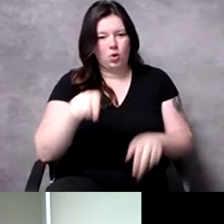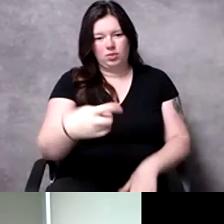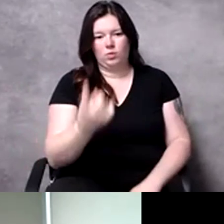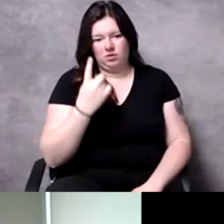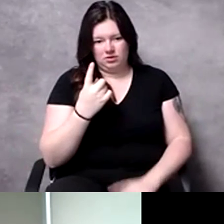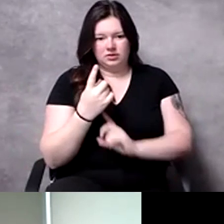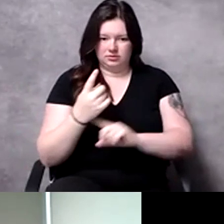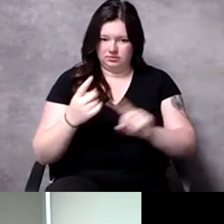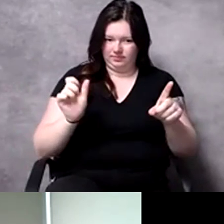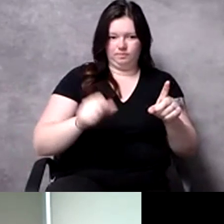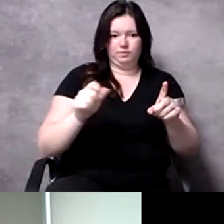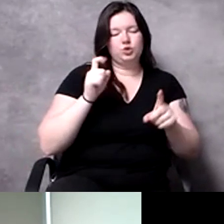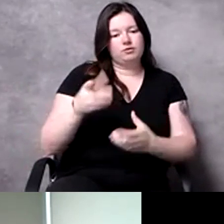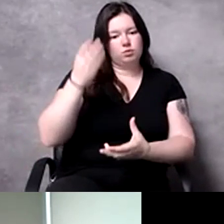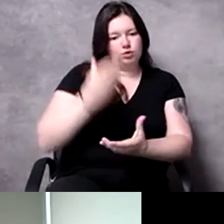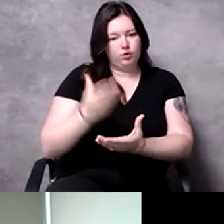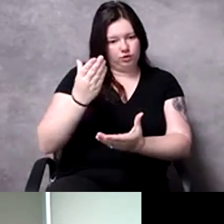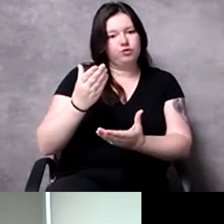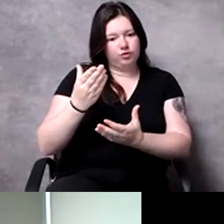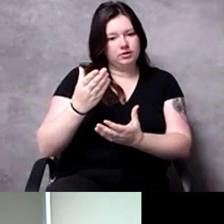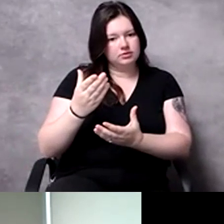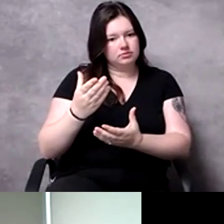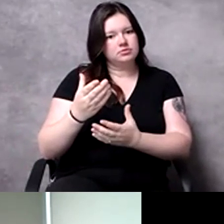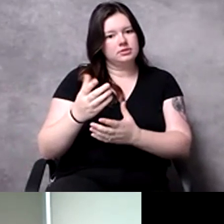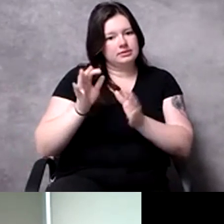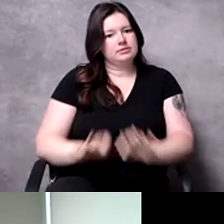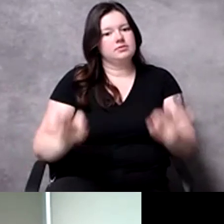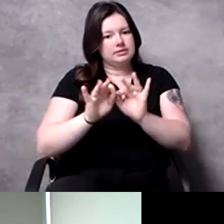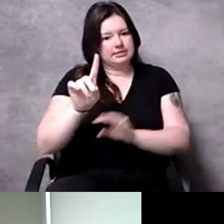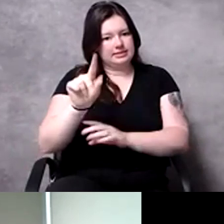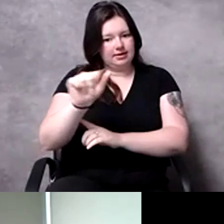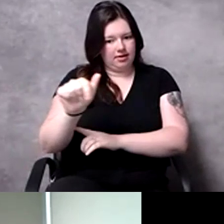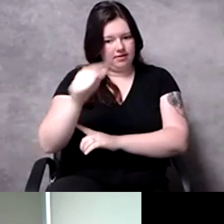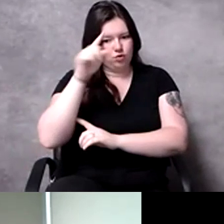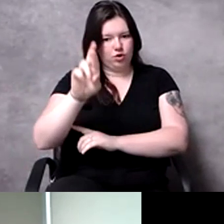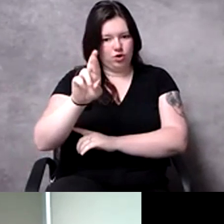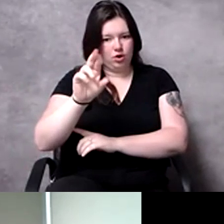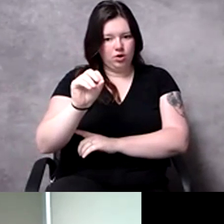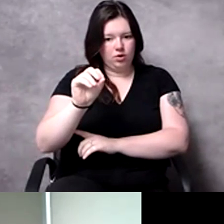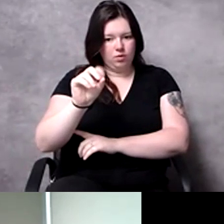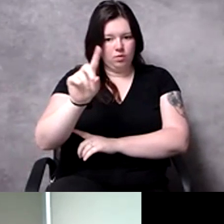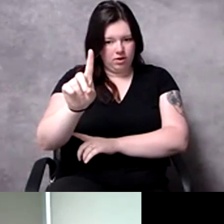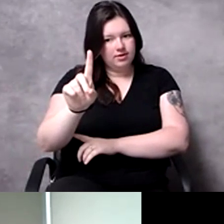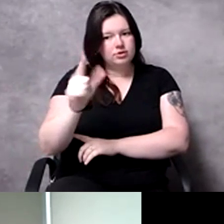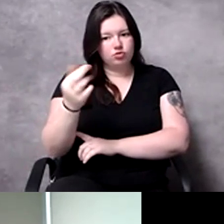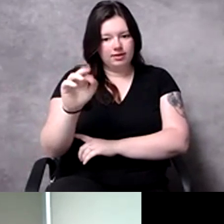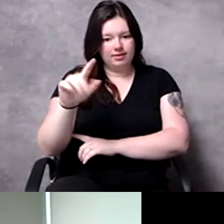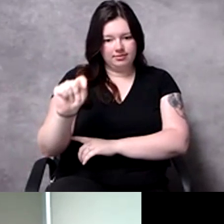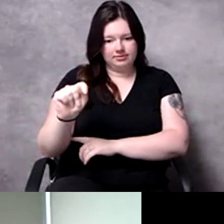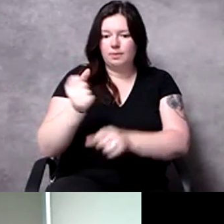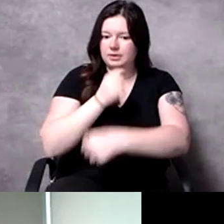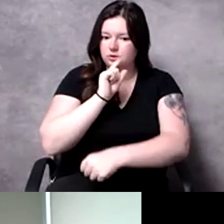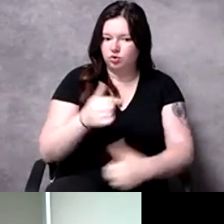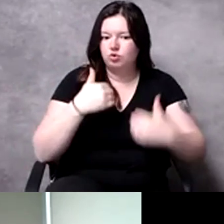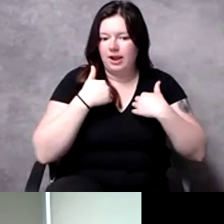substantial preliminary data, so on and so forth for an R01 grant. So make sure that, you have a